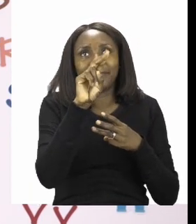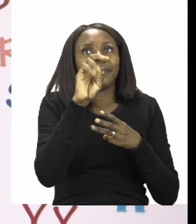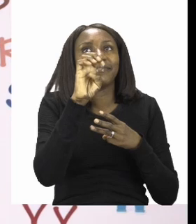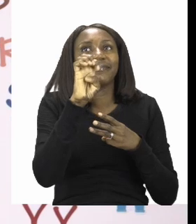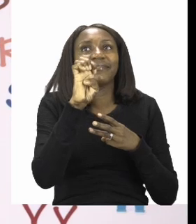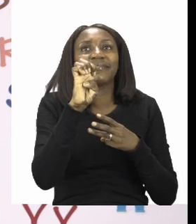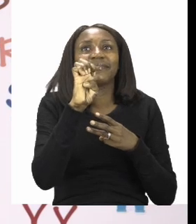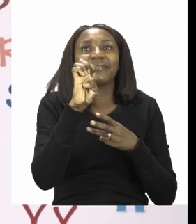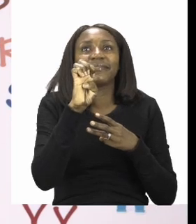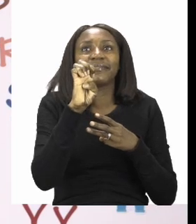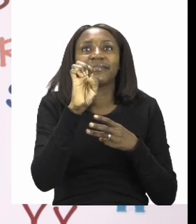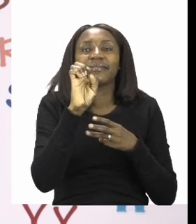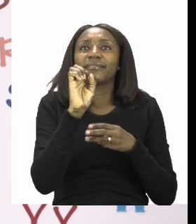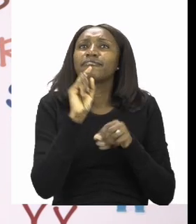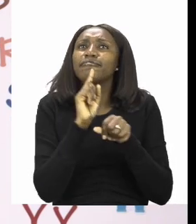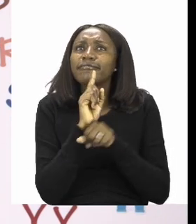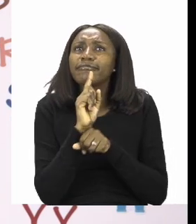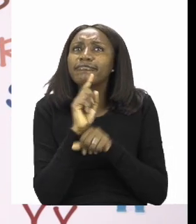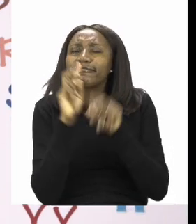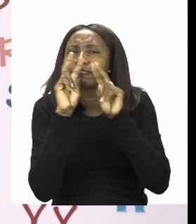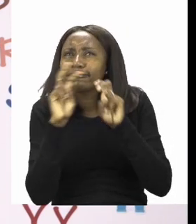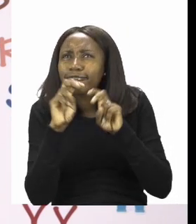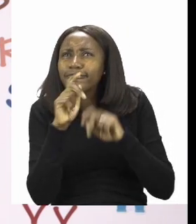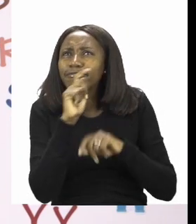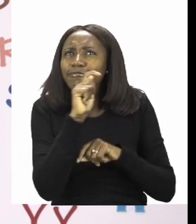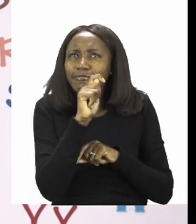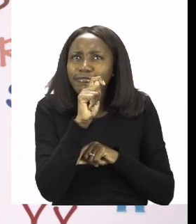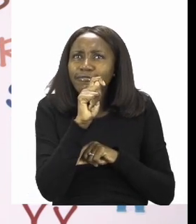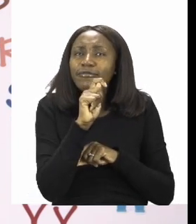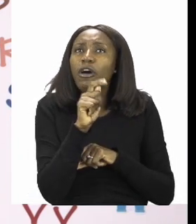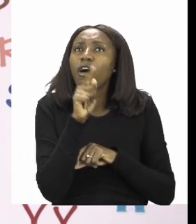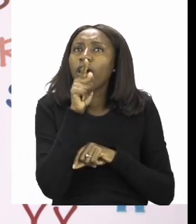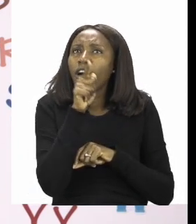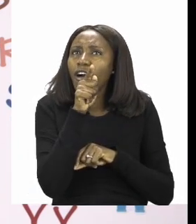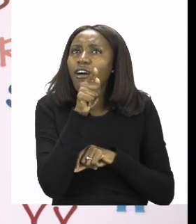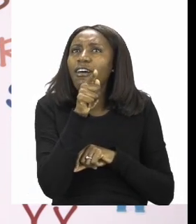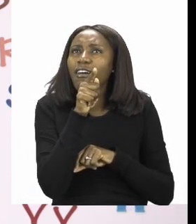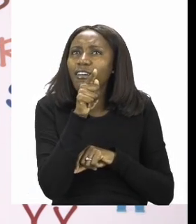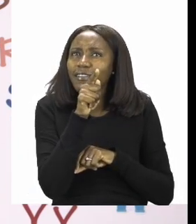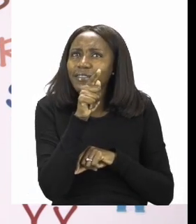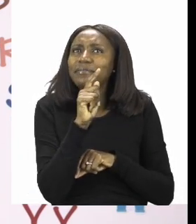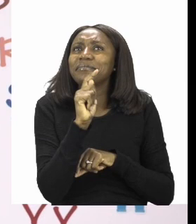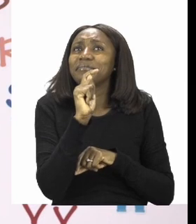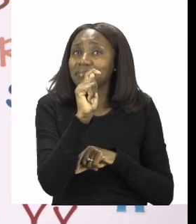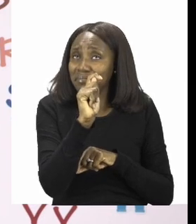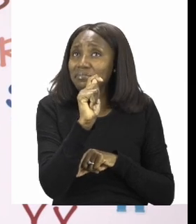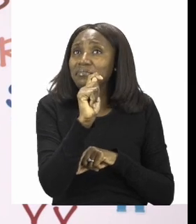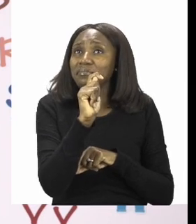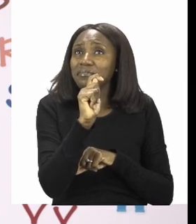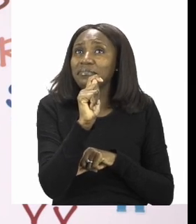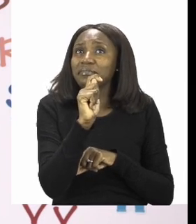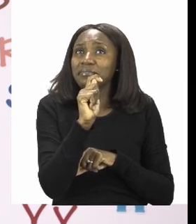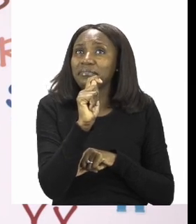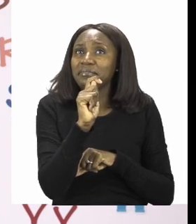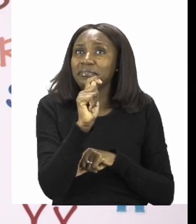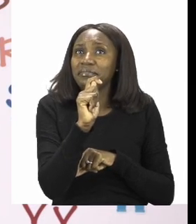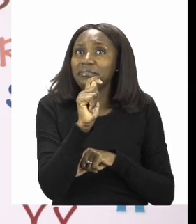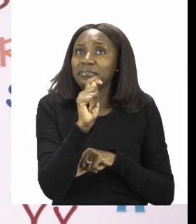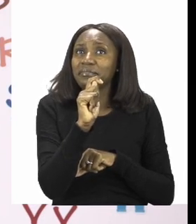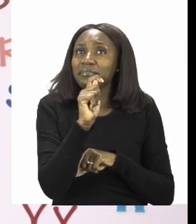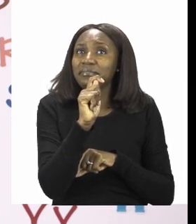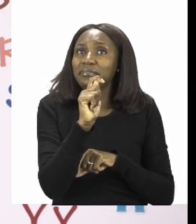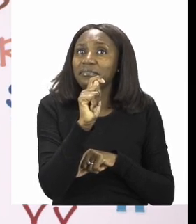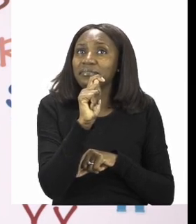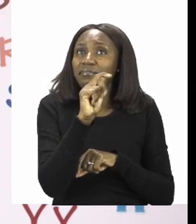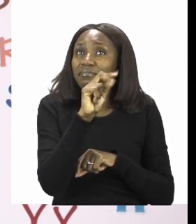first underline our first letter, and then we look for it. It's right here. And